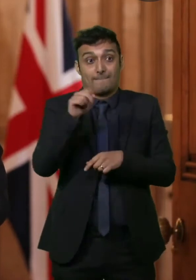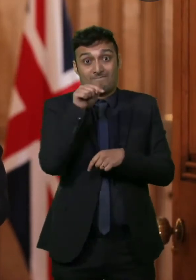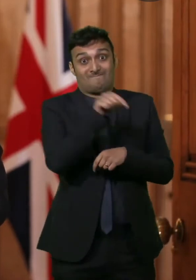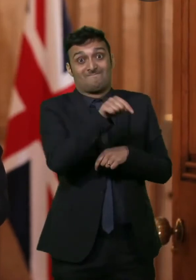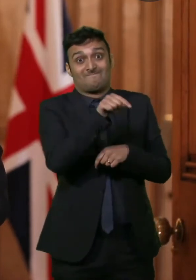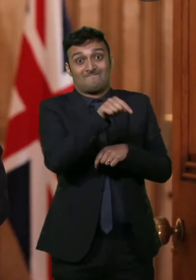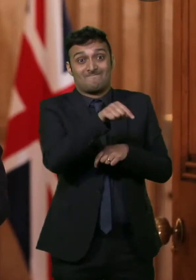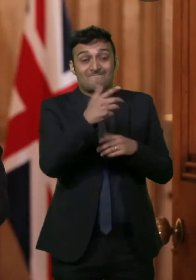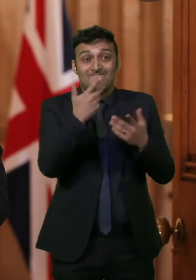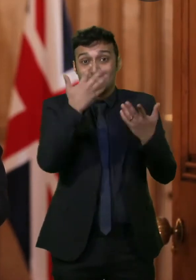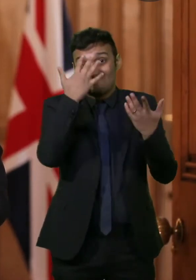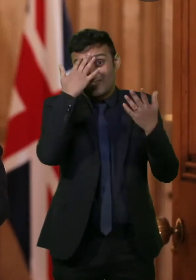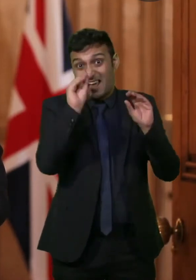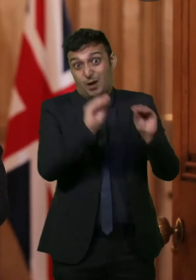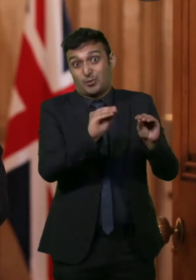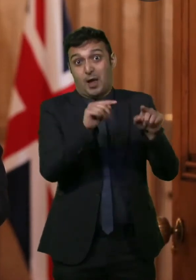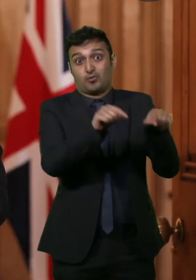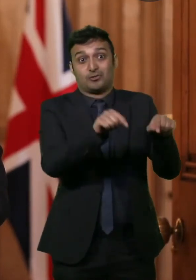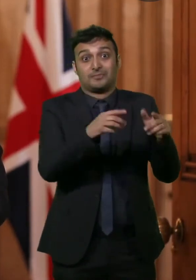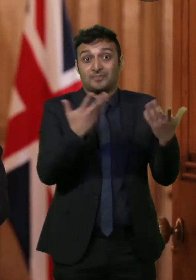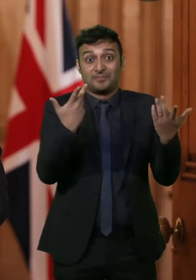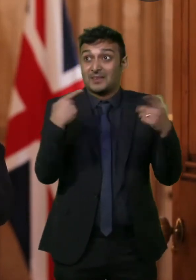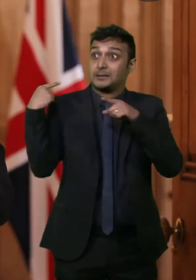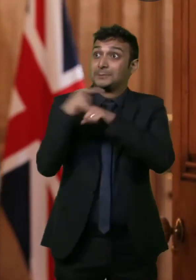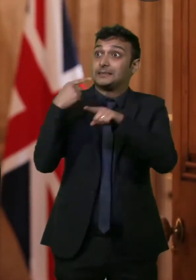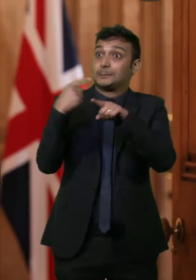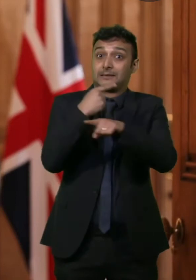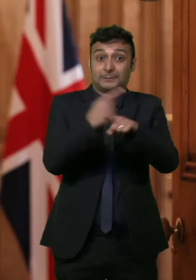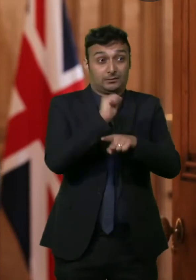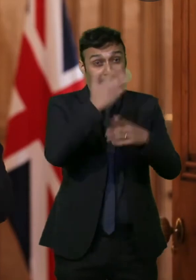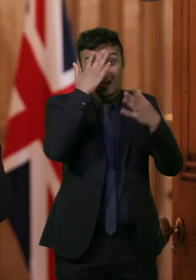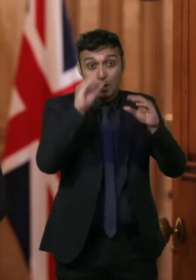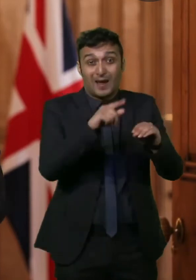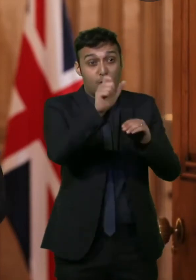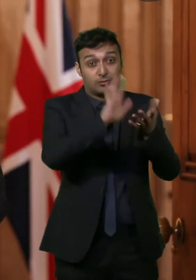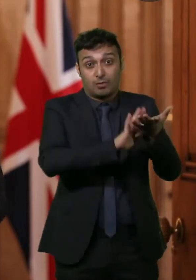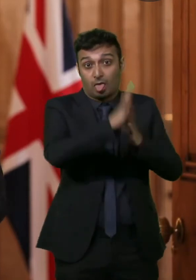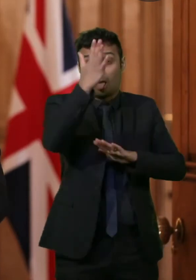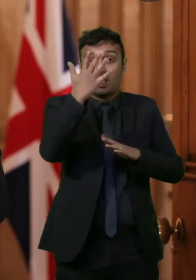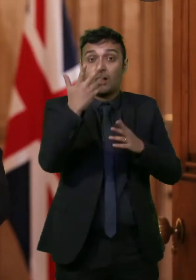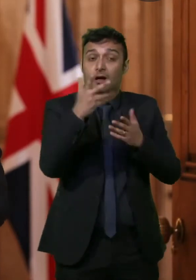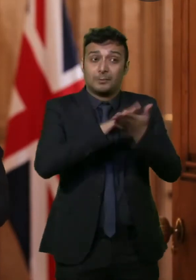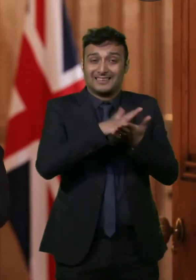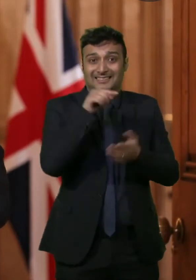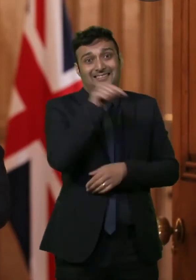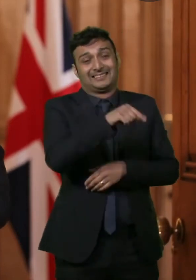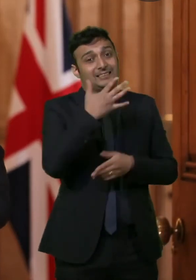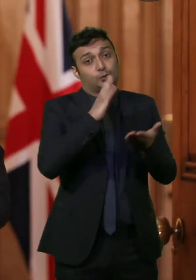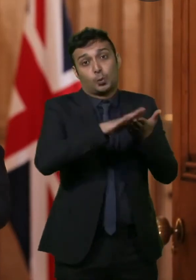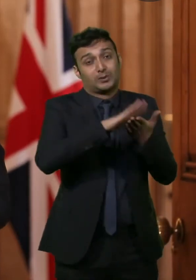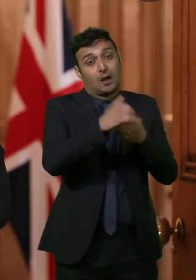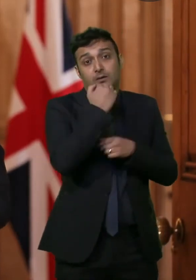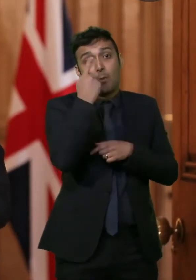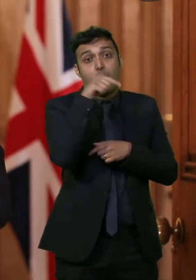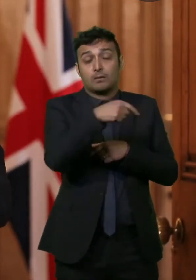the education of kids and young people in this country. I know we can do it. I absolutely know we can do it, but it's going to take a lot of focus